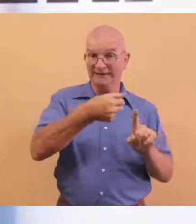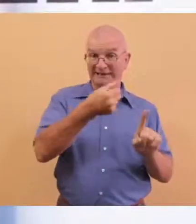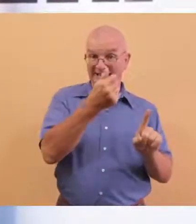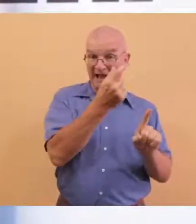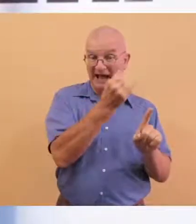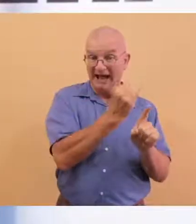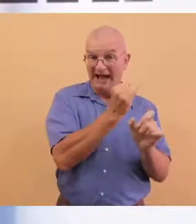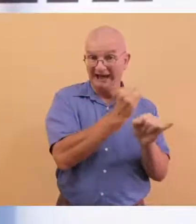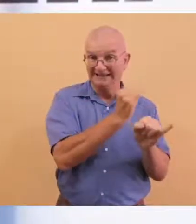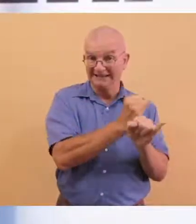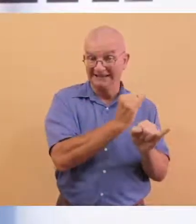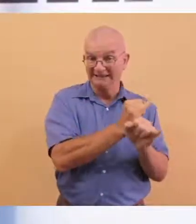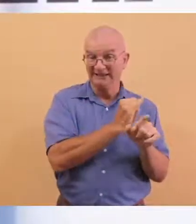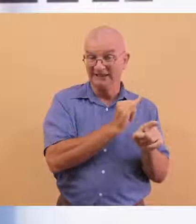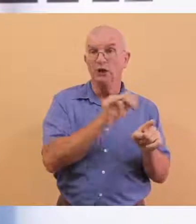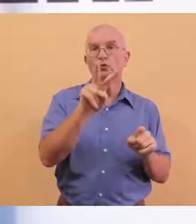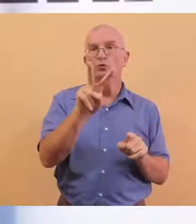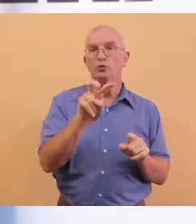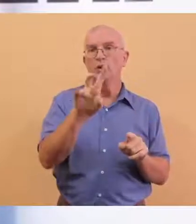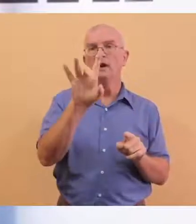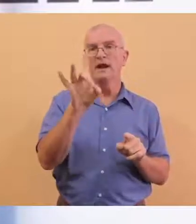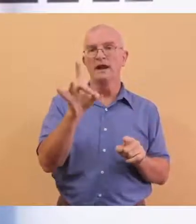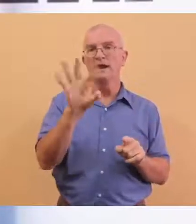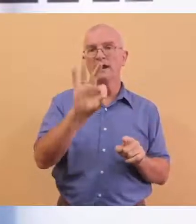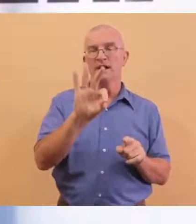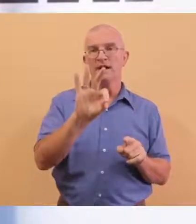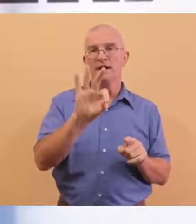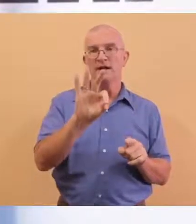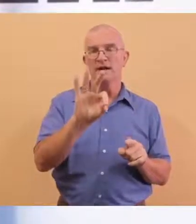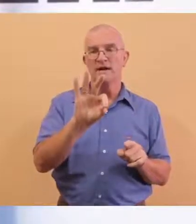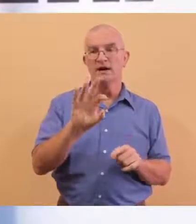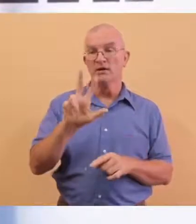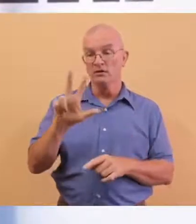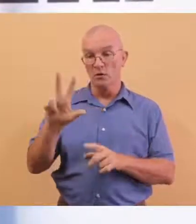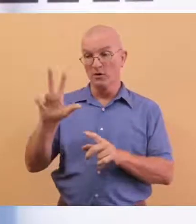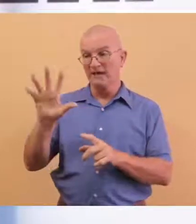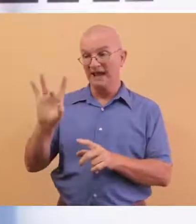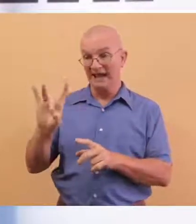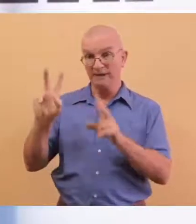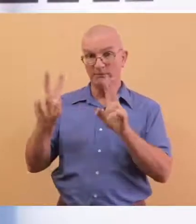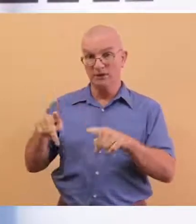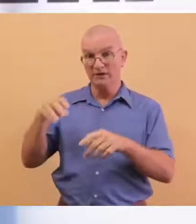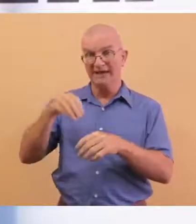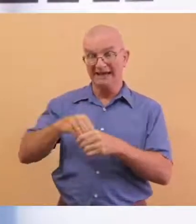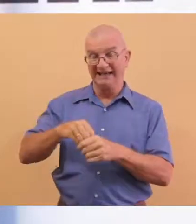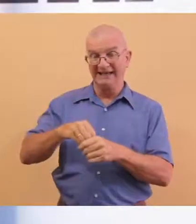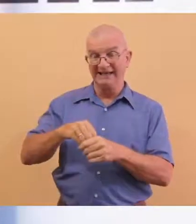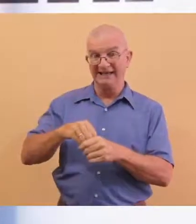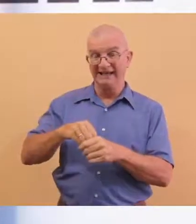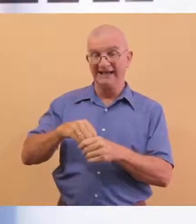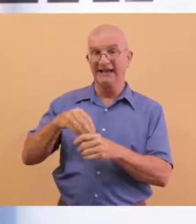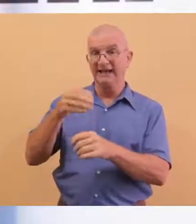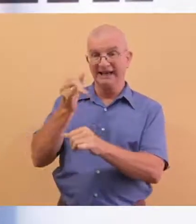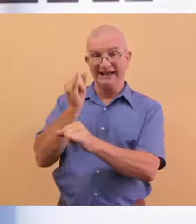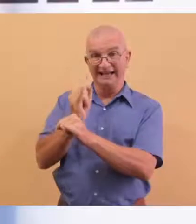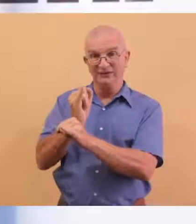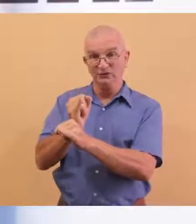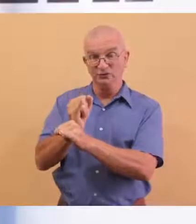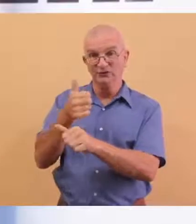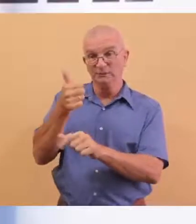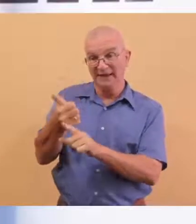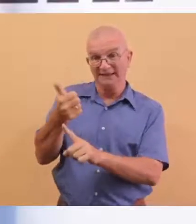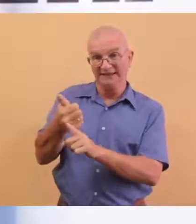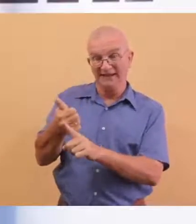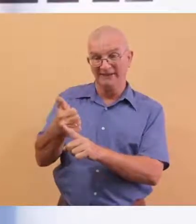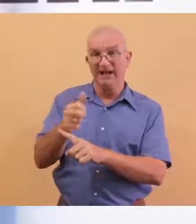isolation is 289. 38 persons are in institutional quarantine and